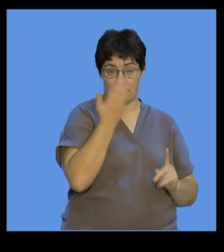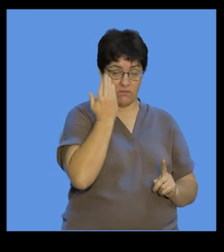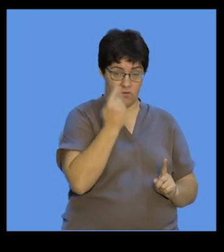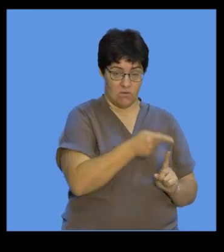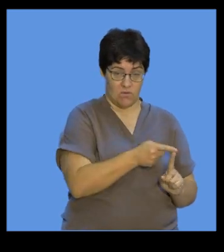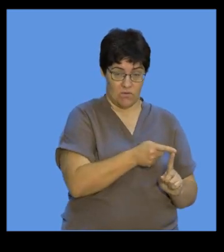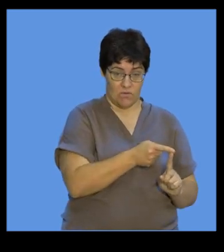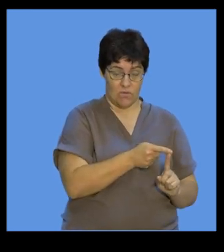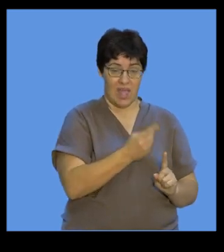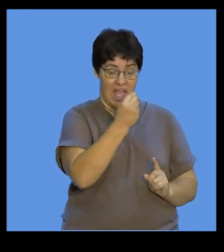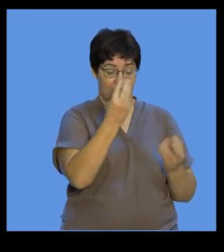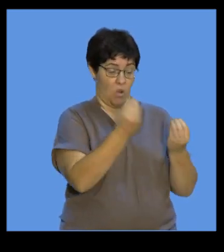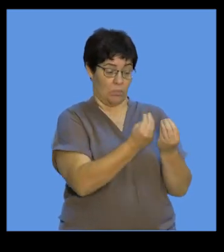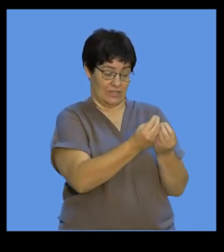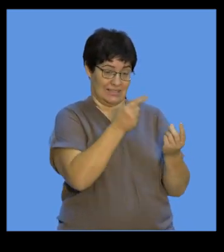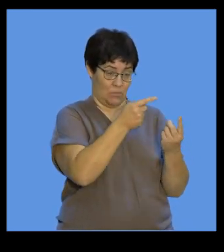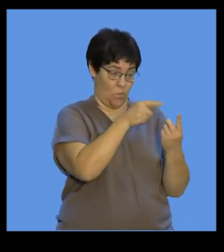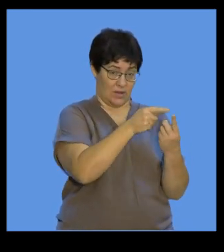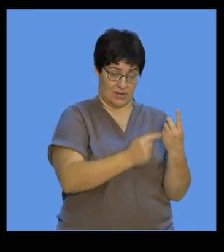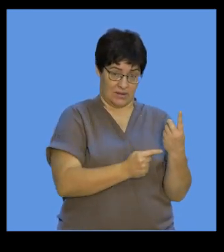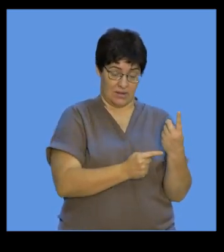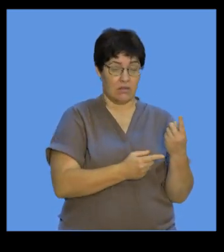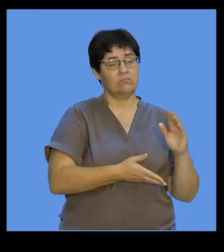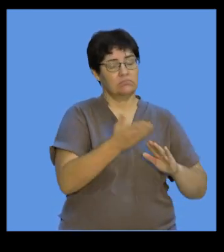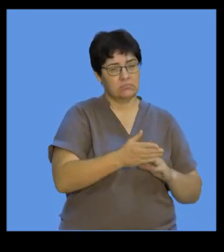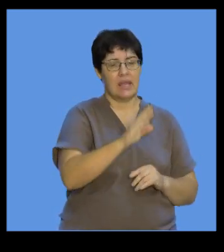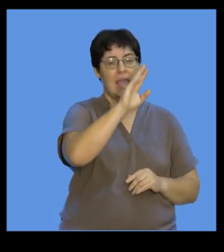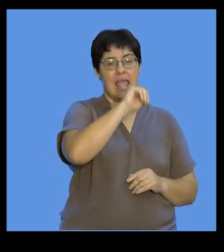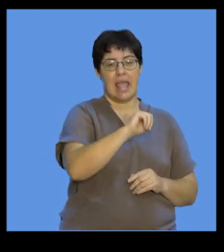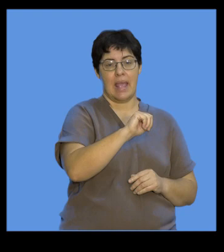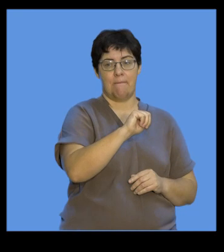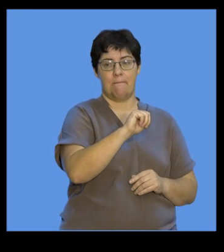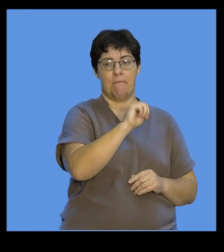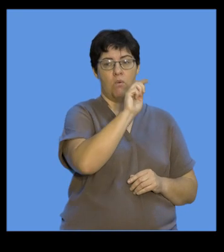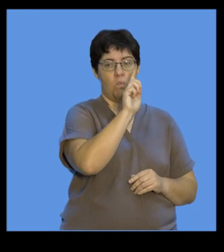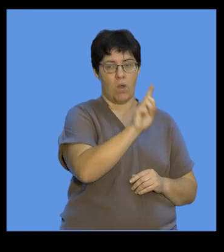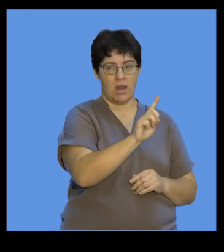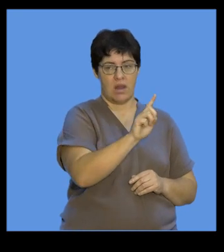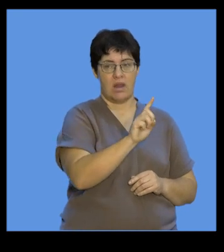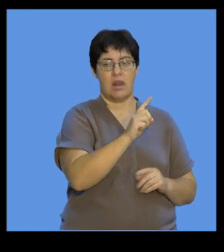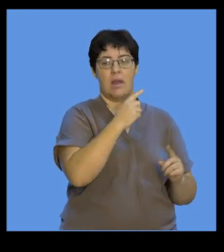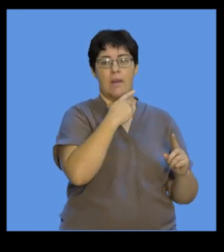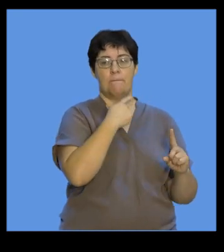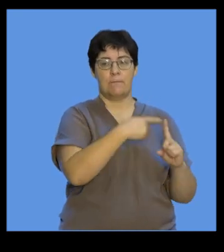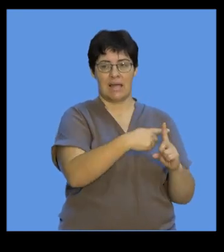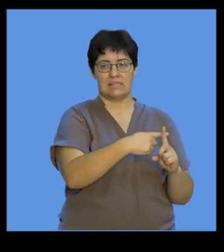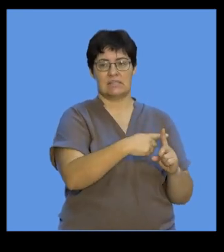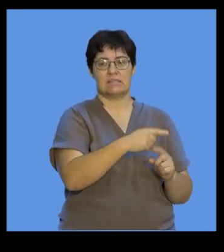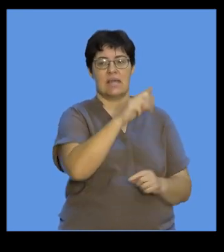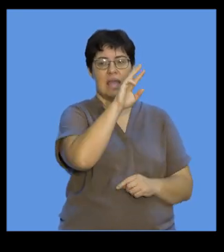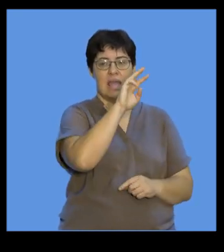and its initial momentum is m1 plus vi1. We had a second object.